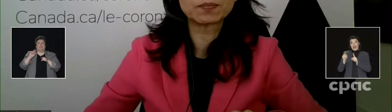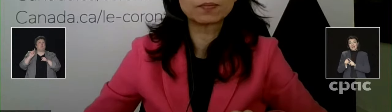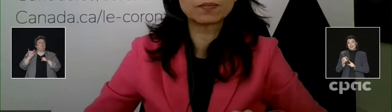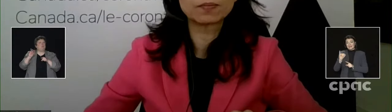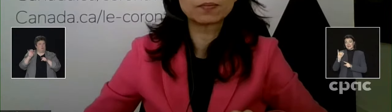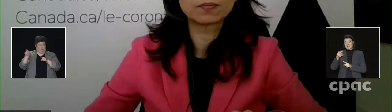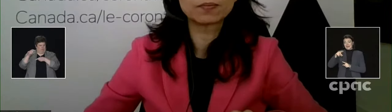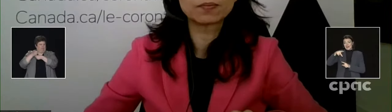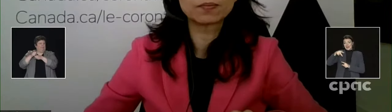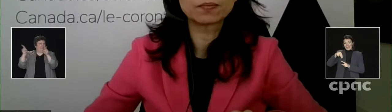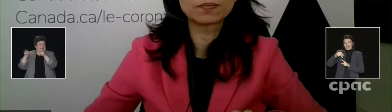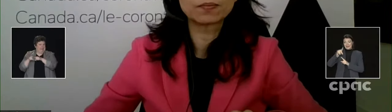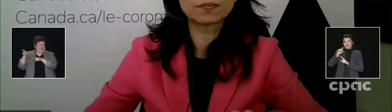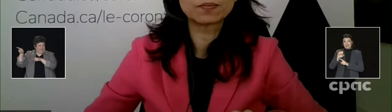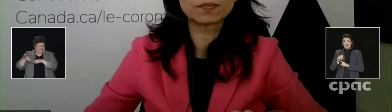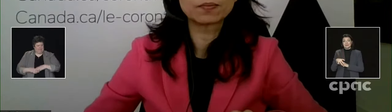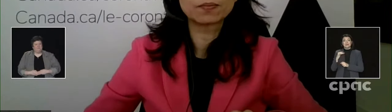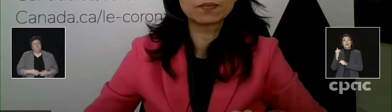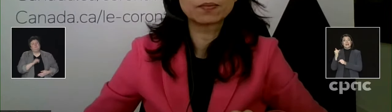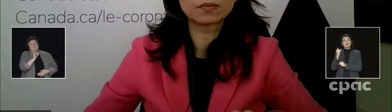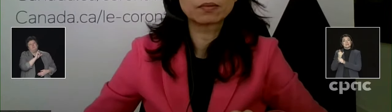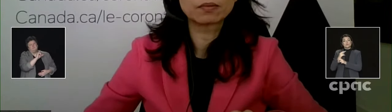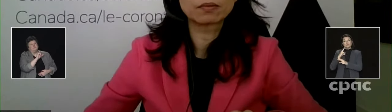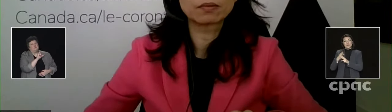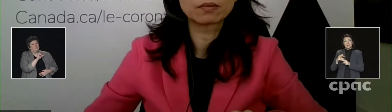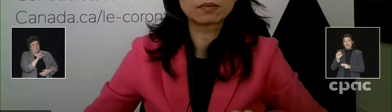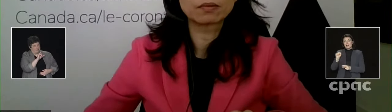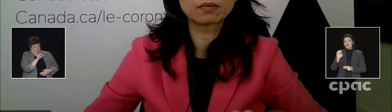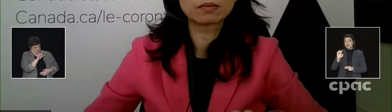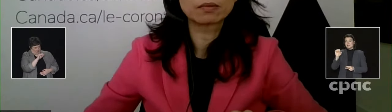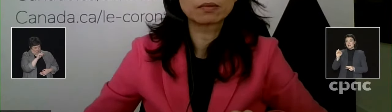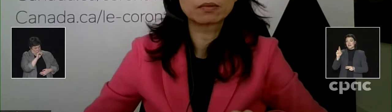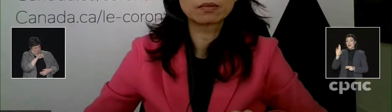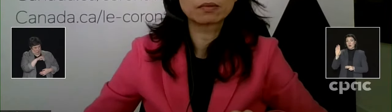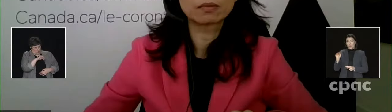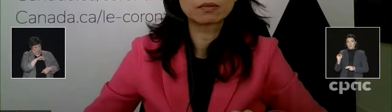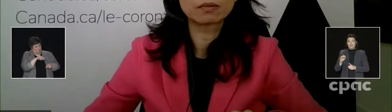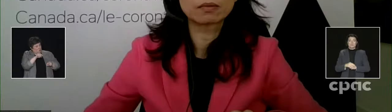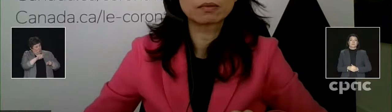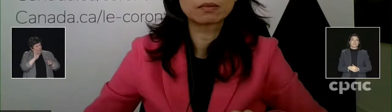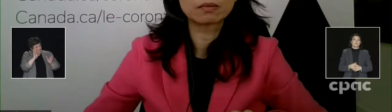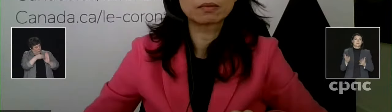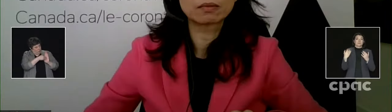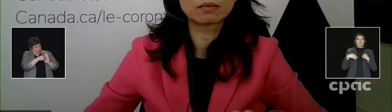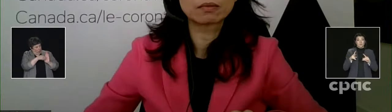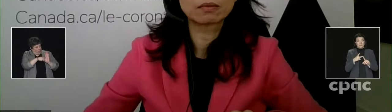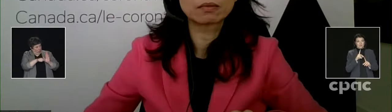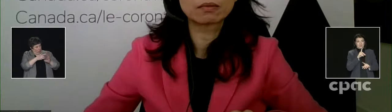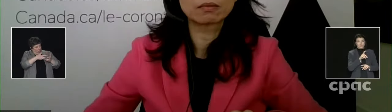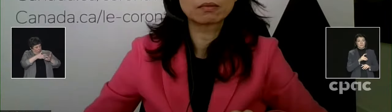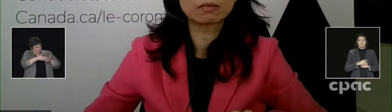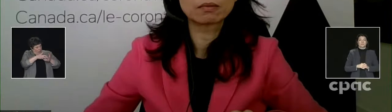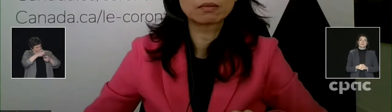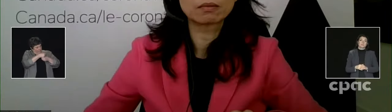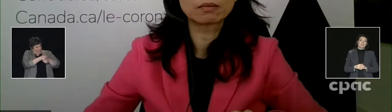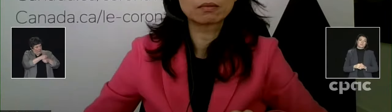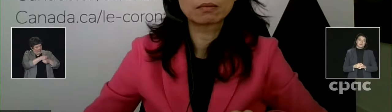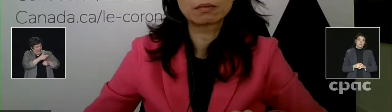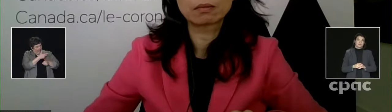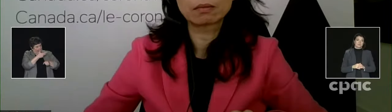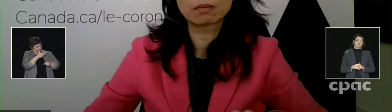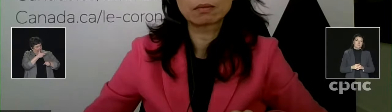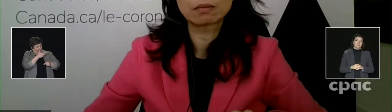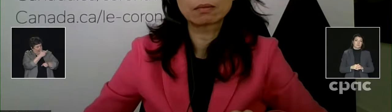And a follow-up to that, when is that manufacturing facility for Canada to create its own vaccine